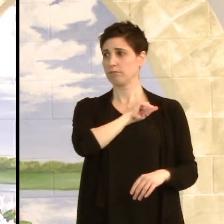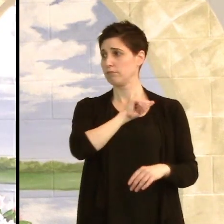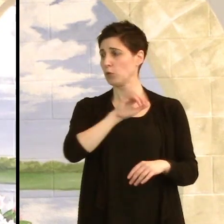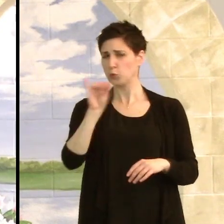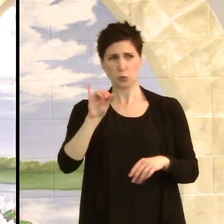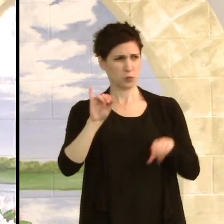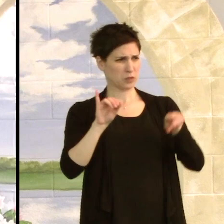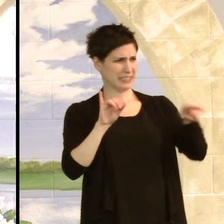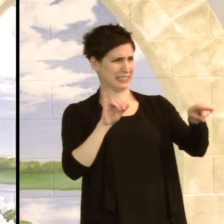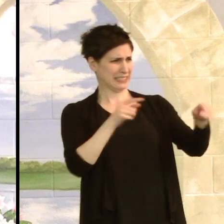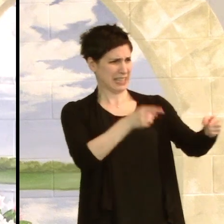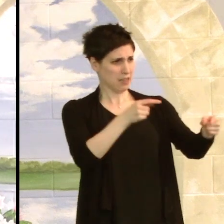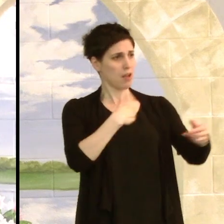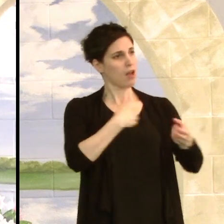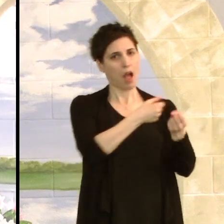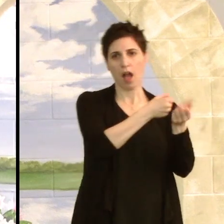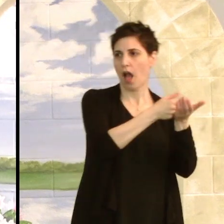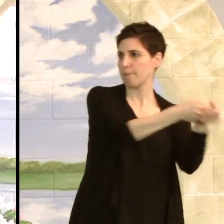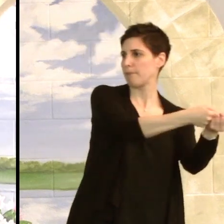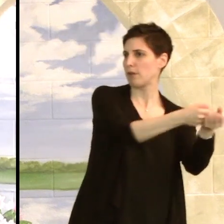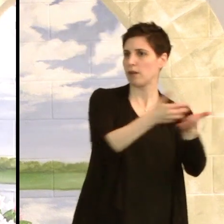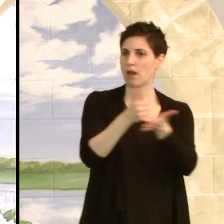be very rewarding.